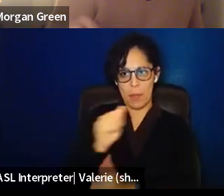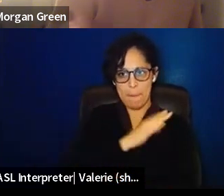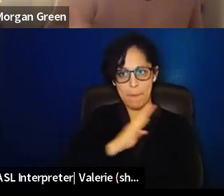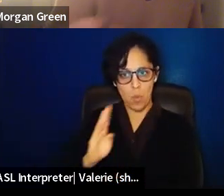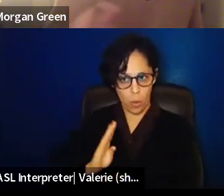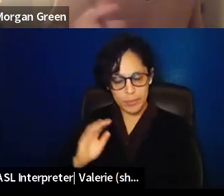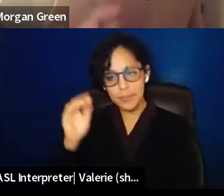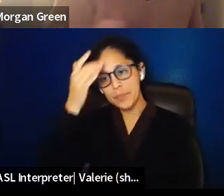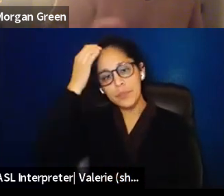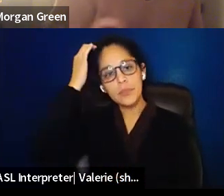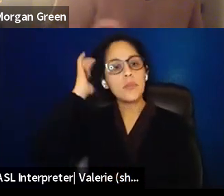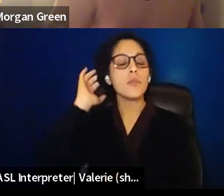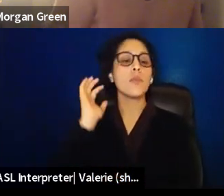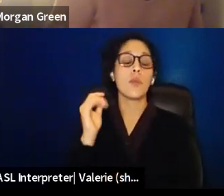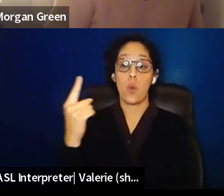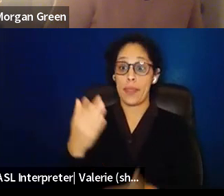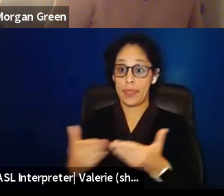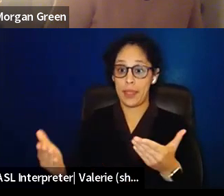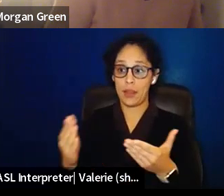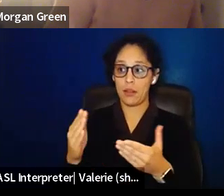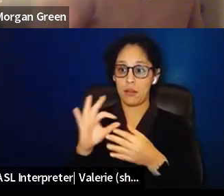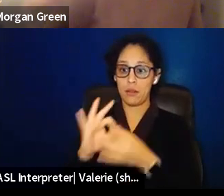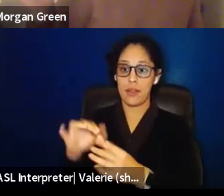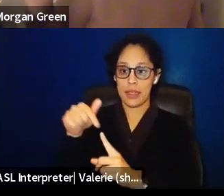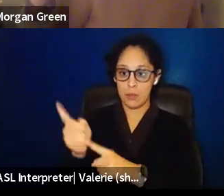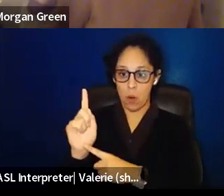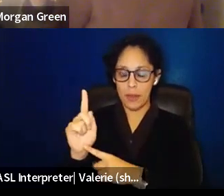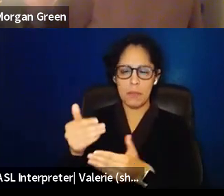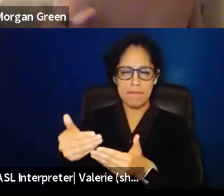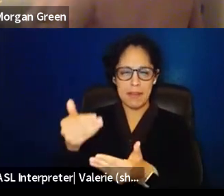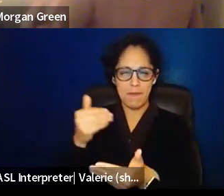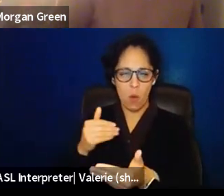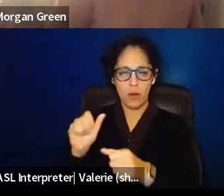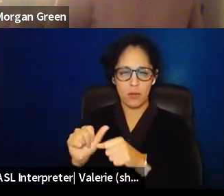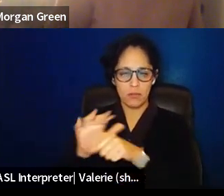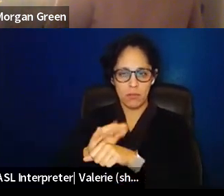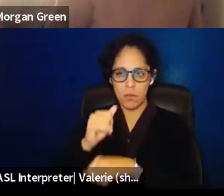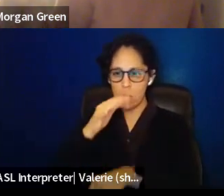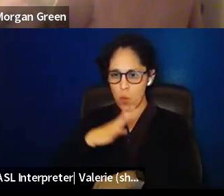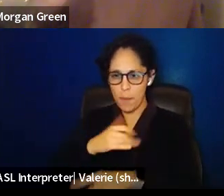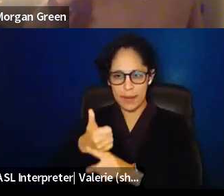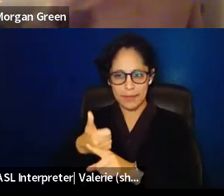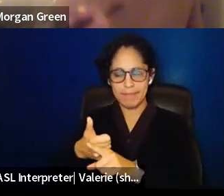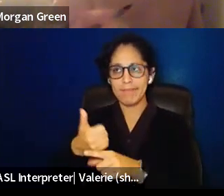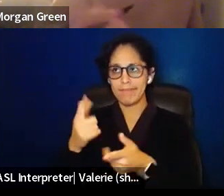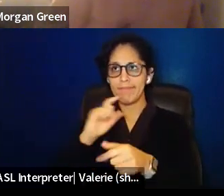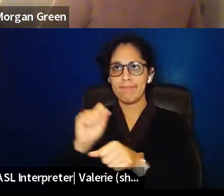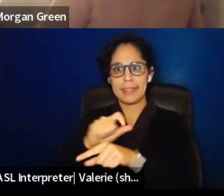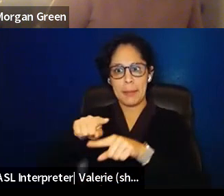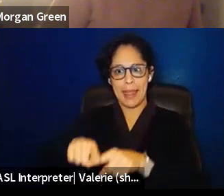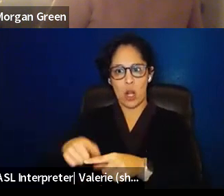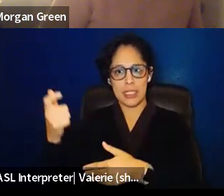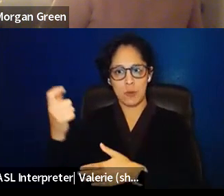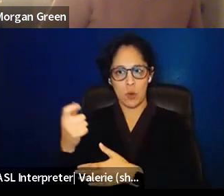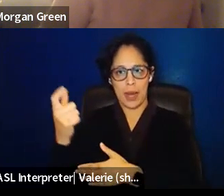of the things about this moment, this was before the pandemic, was that the Wilma was dependent on subscribers and the subscribers were just going down and